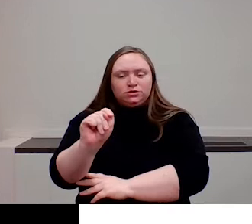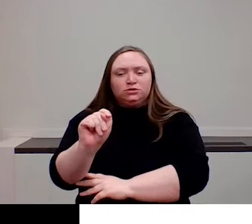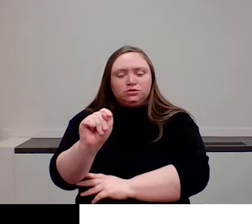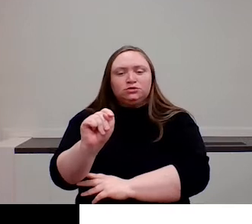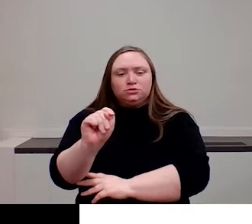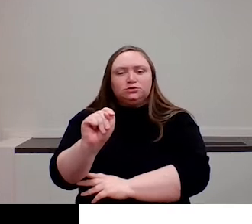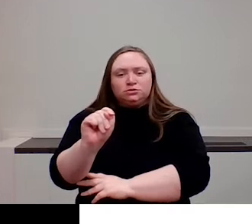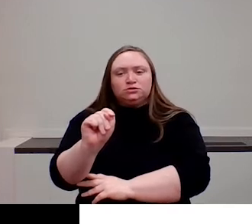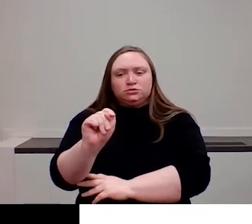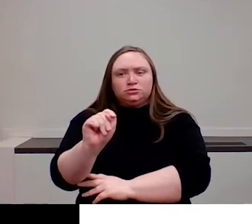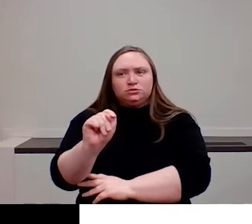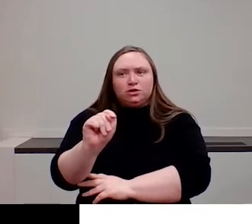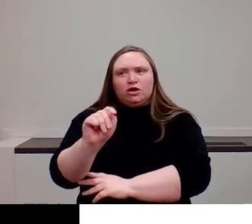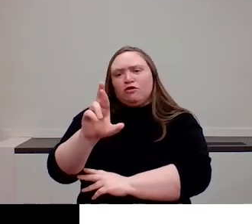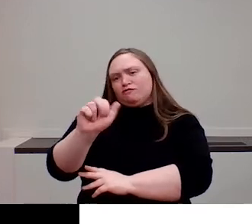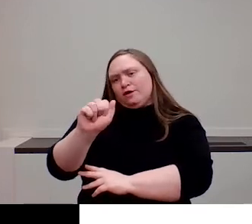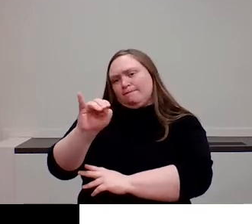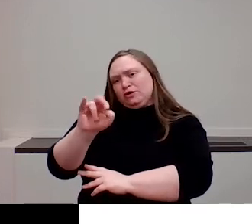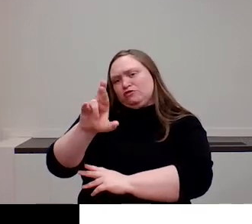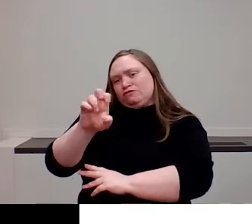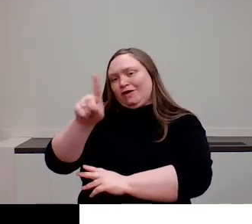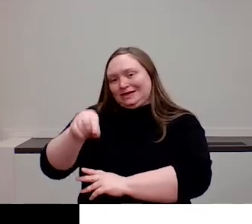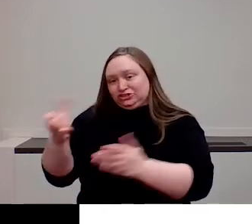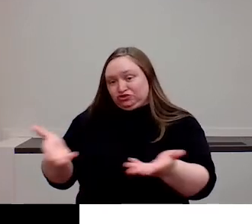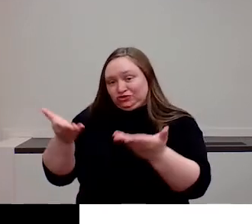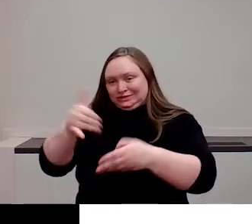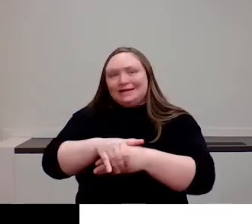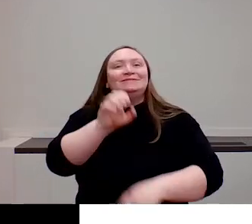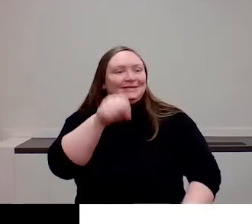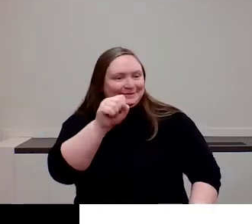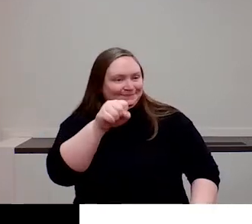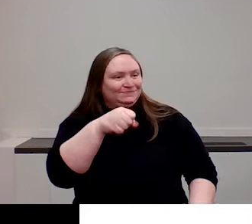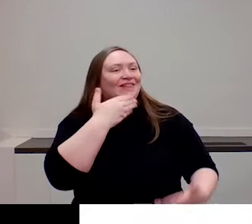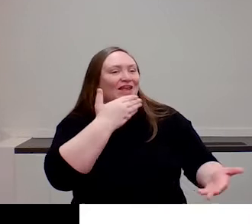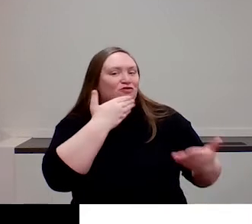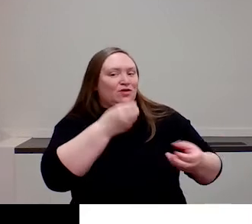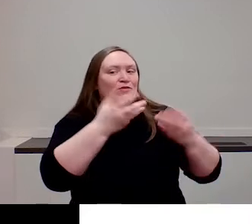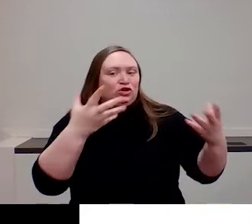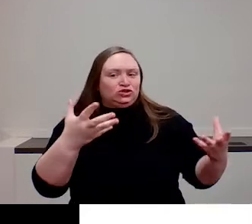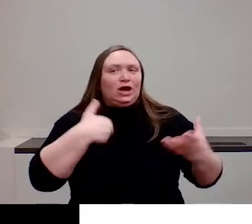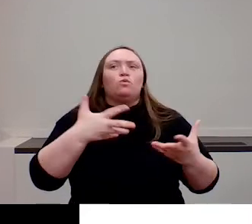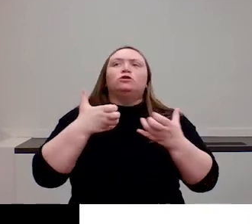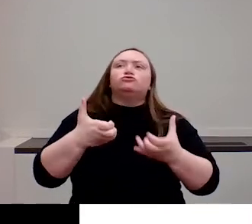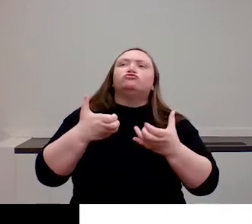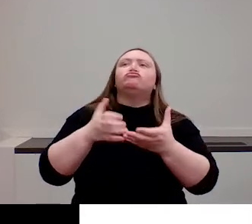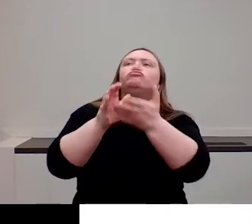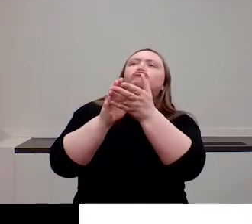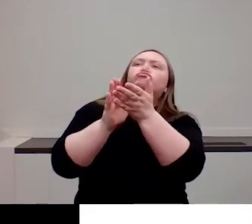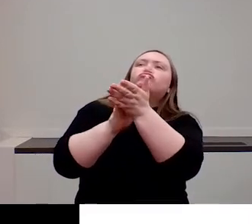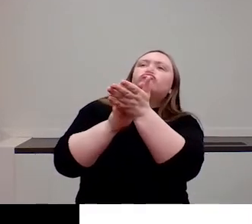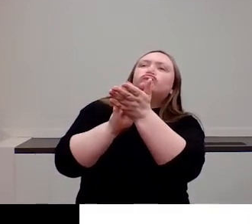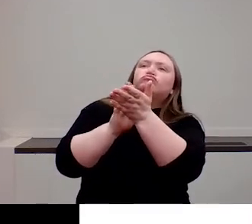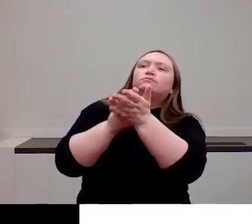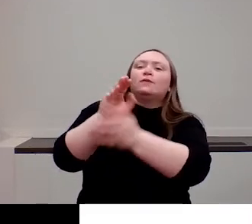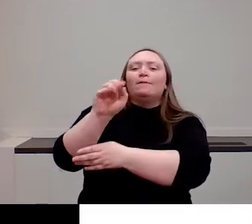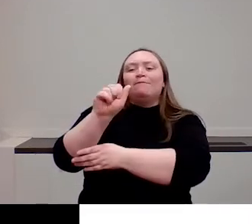And is Mr. Ramirez on this evening? Yes, I am. Thank you very much. And I'd like to give a shout out to Ms. Major. That was a